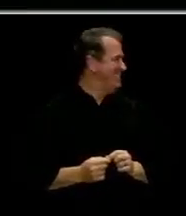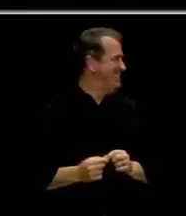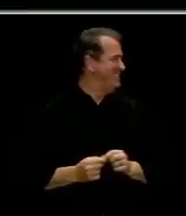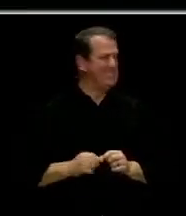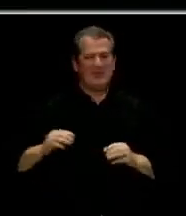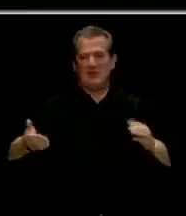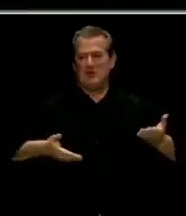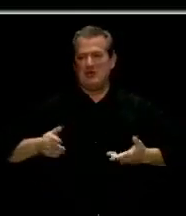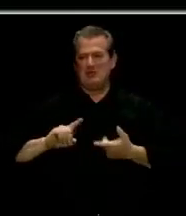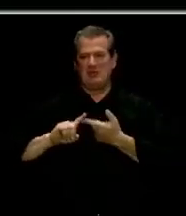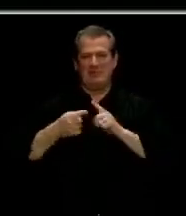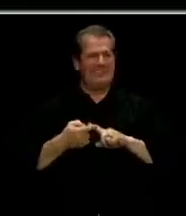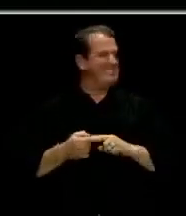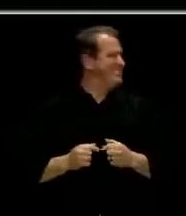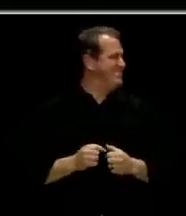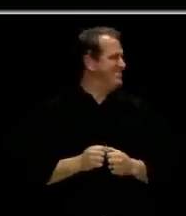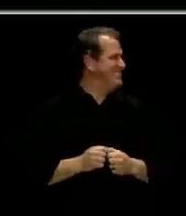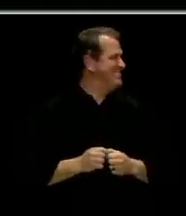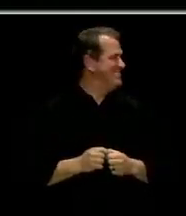Welcome, my friend.